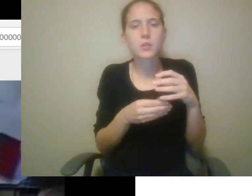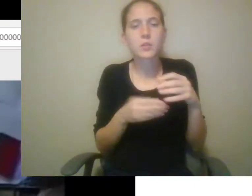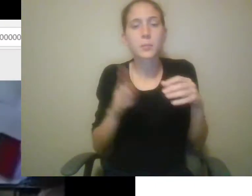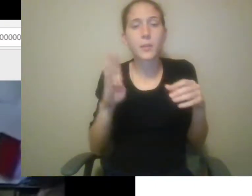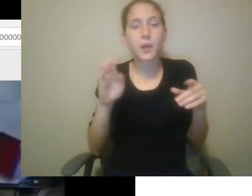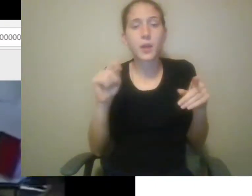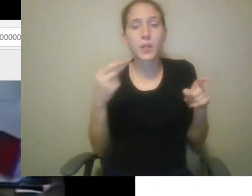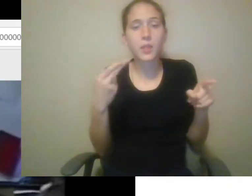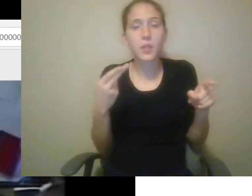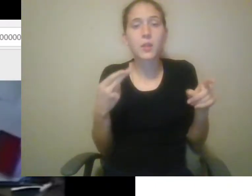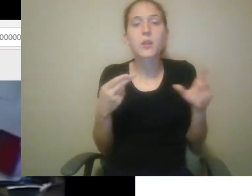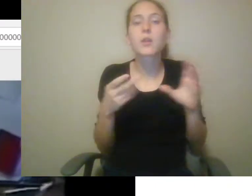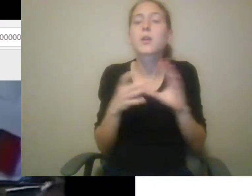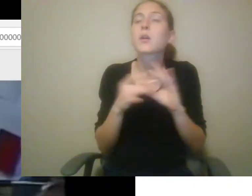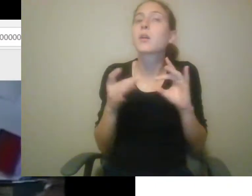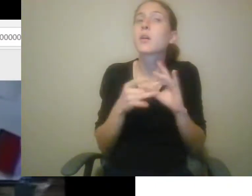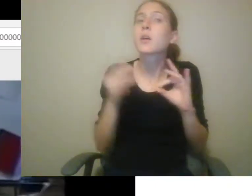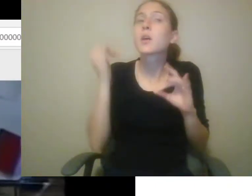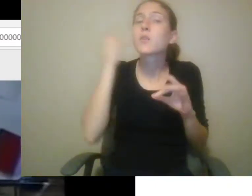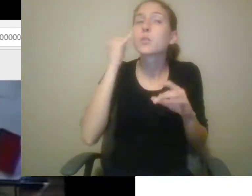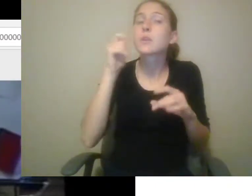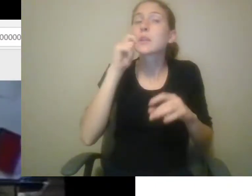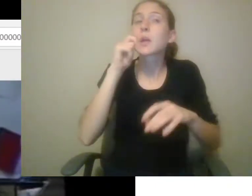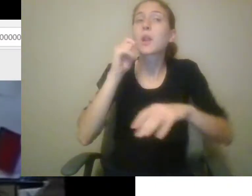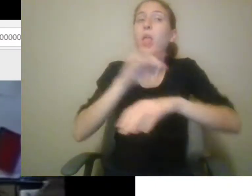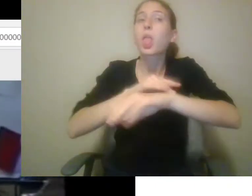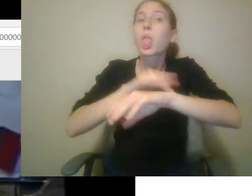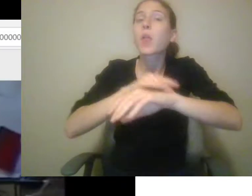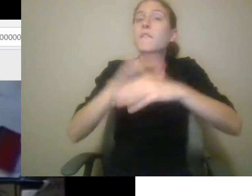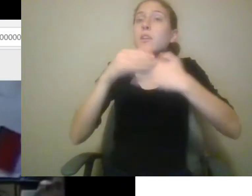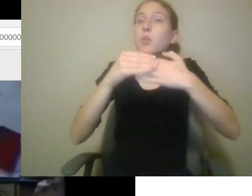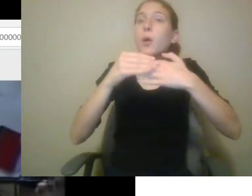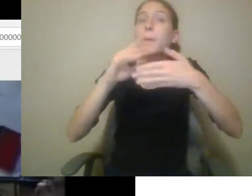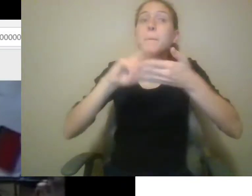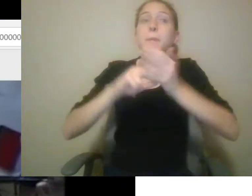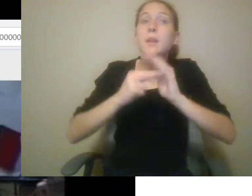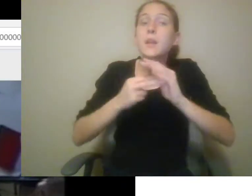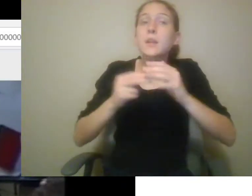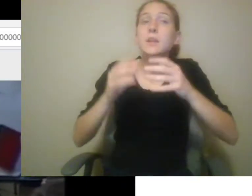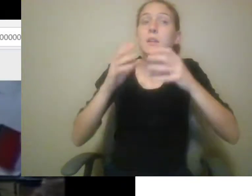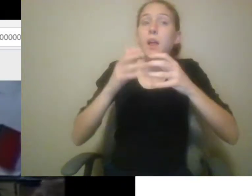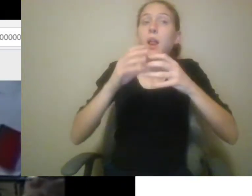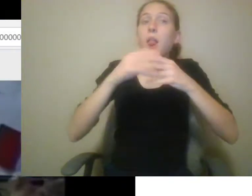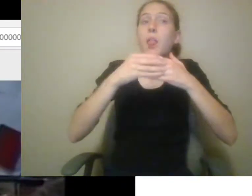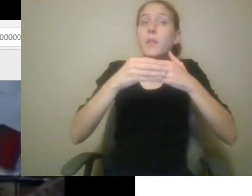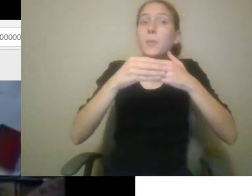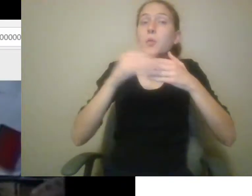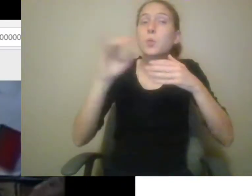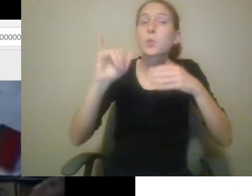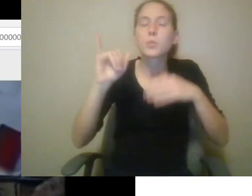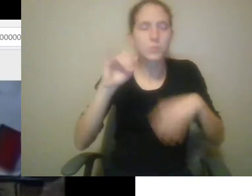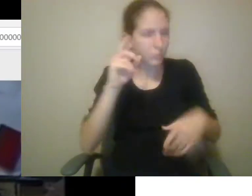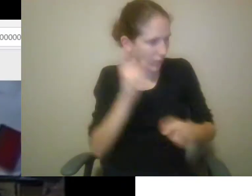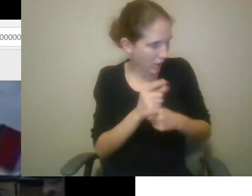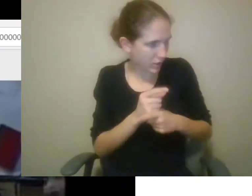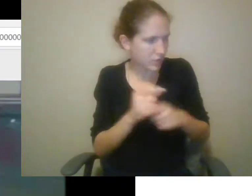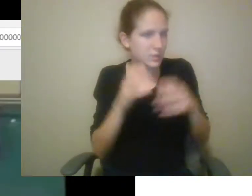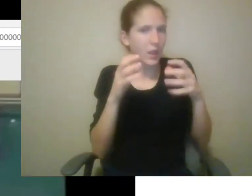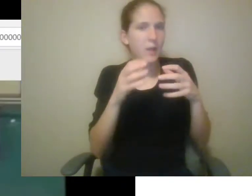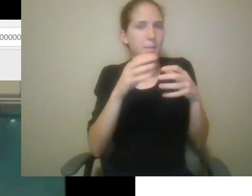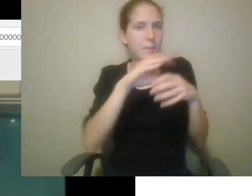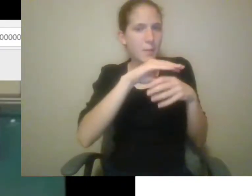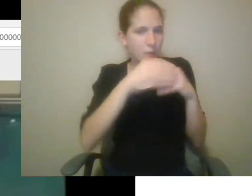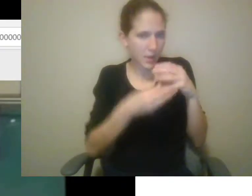you touch our skin, it's flexible, so it comes back up. So it has to be flexible, okay? We'll write that down. That's an important fact.